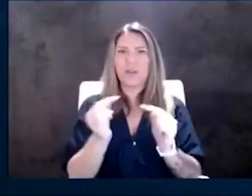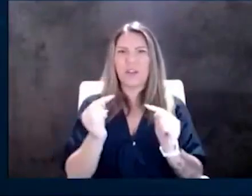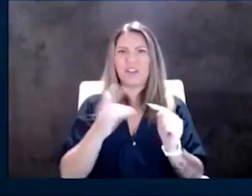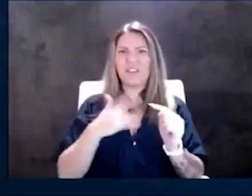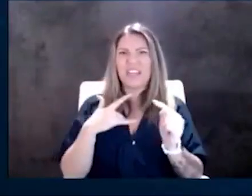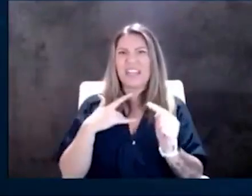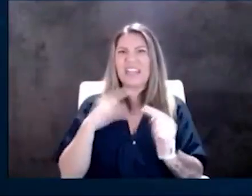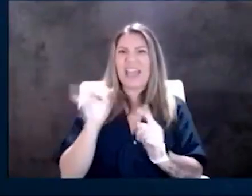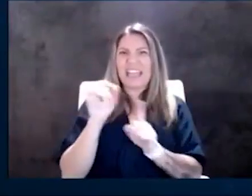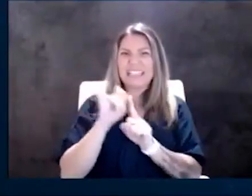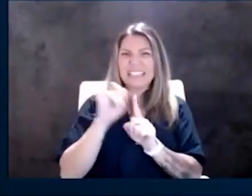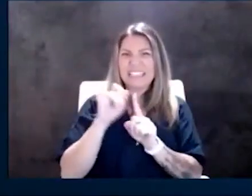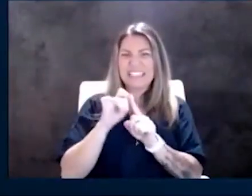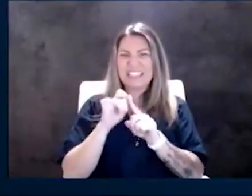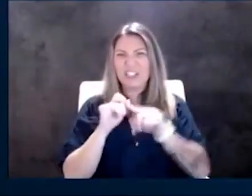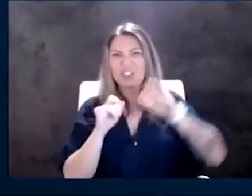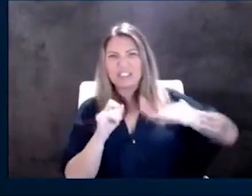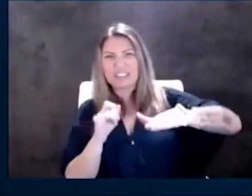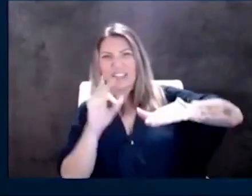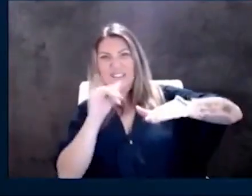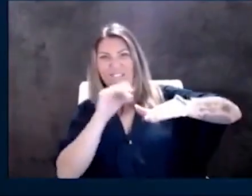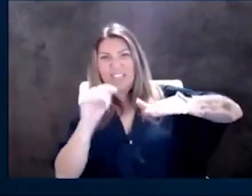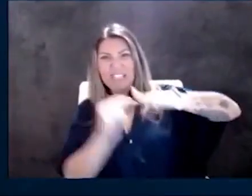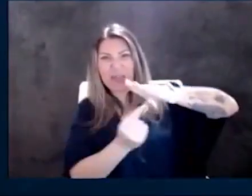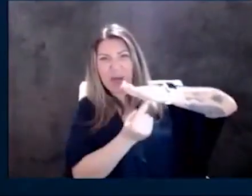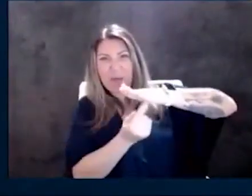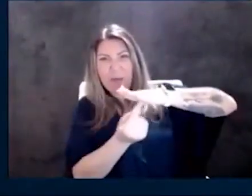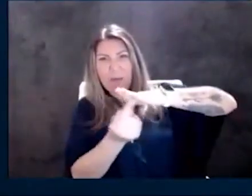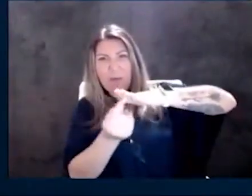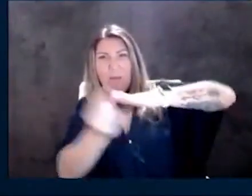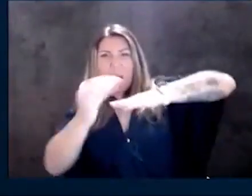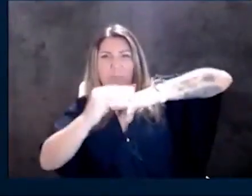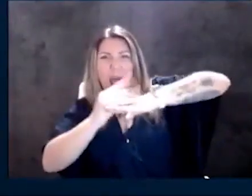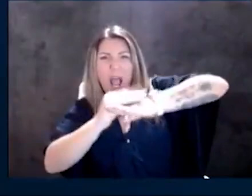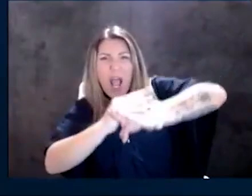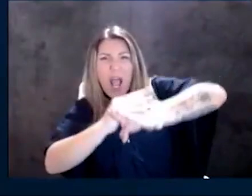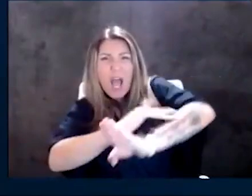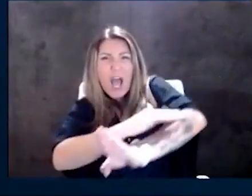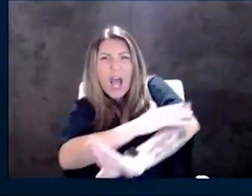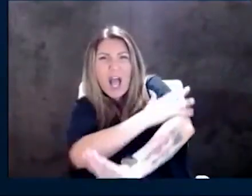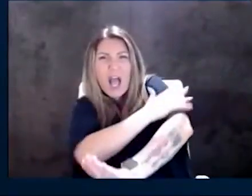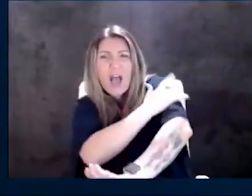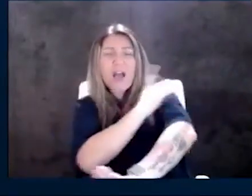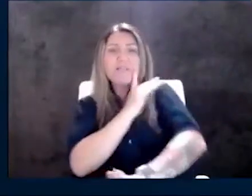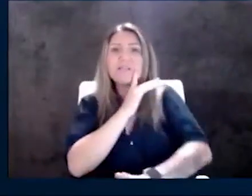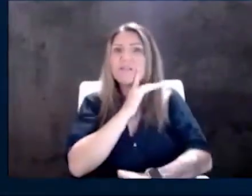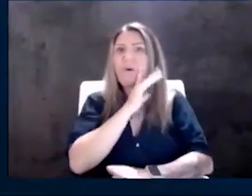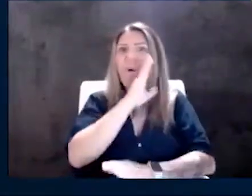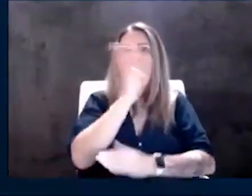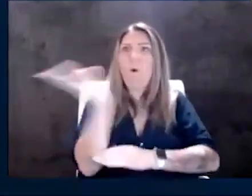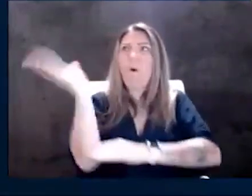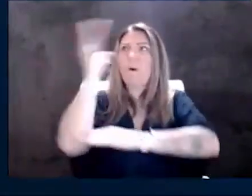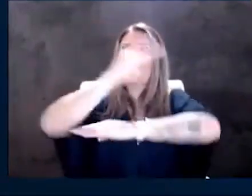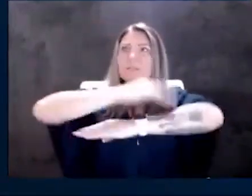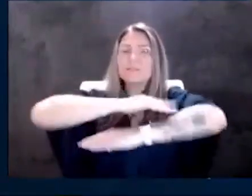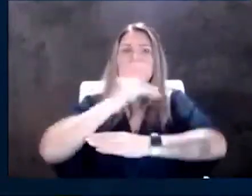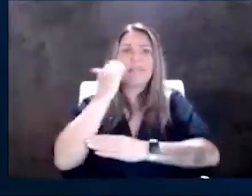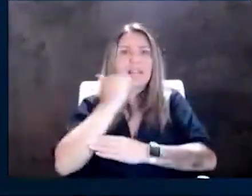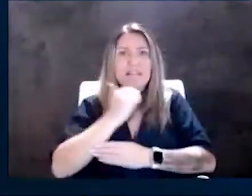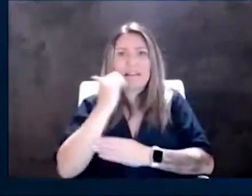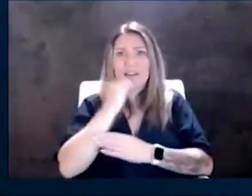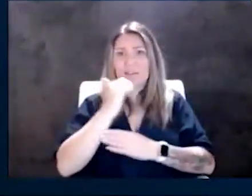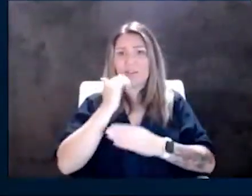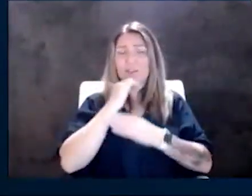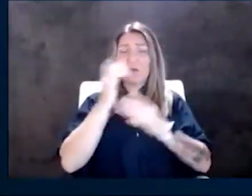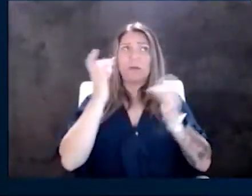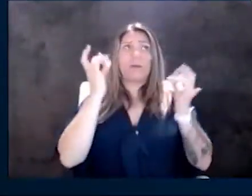from the bottoms of his feet all the way up to his knees, 24 hours a day, 7 days a week. It was maddening. Lots of